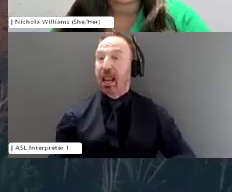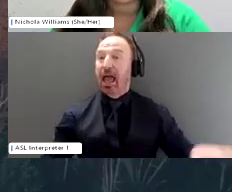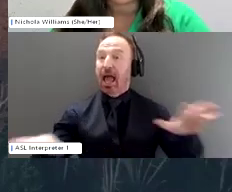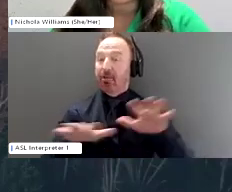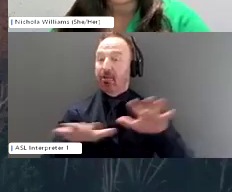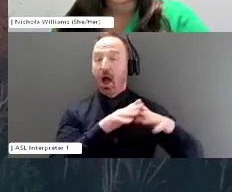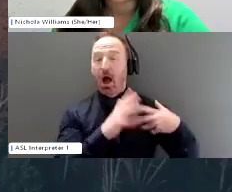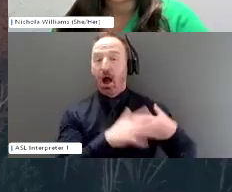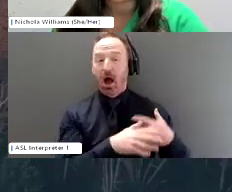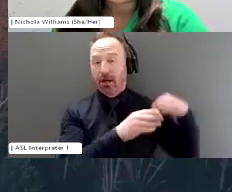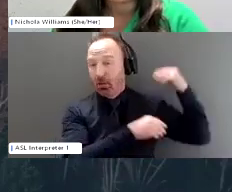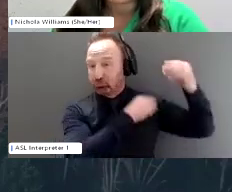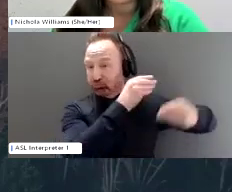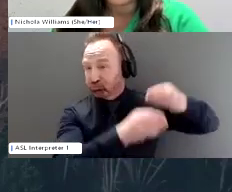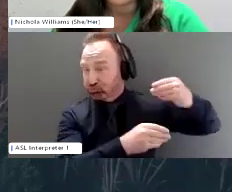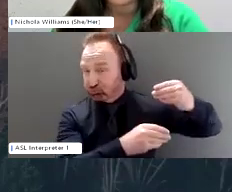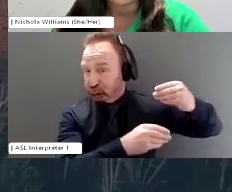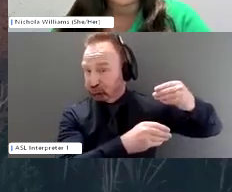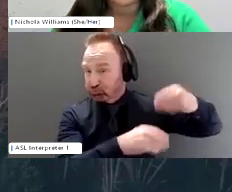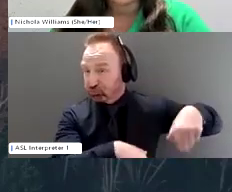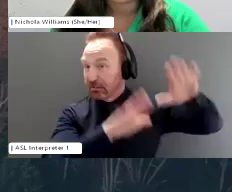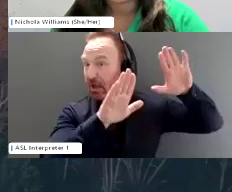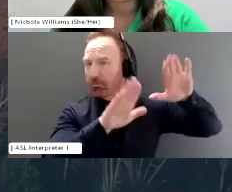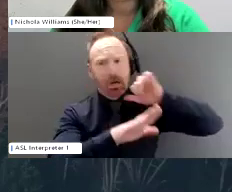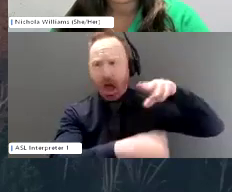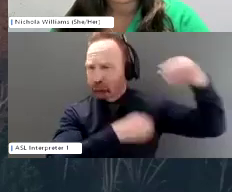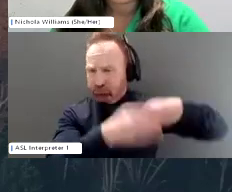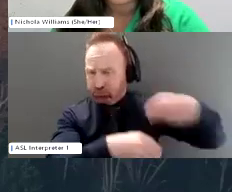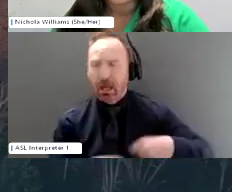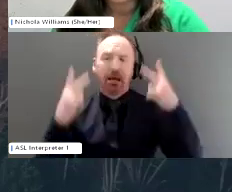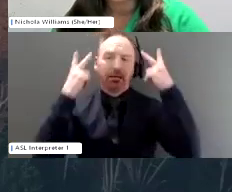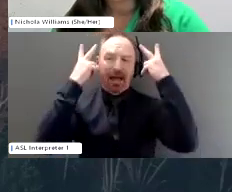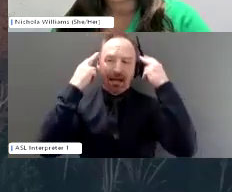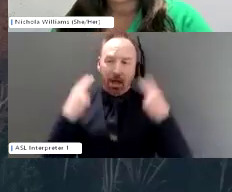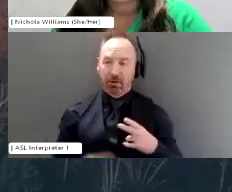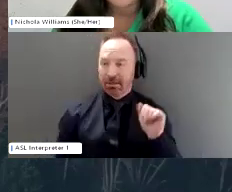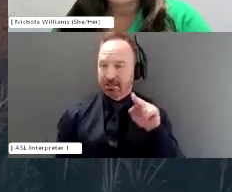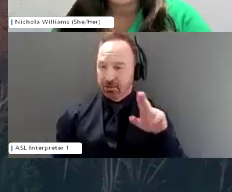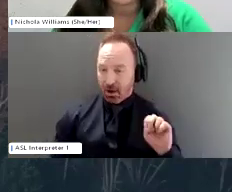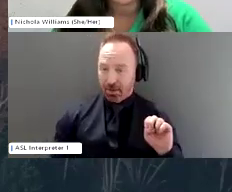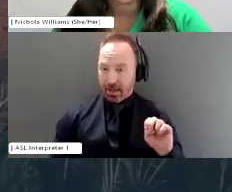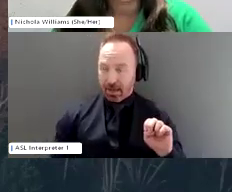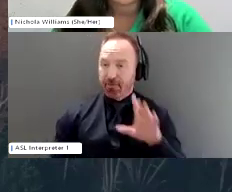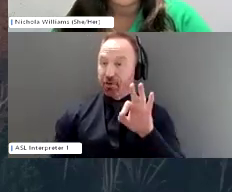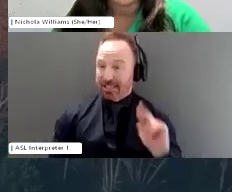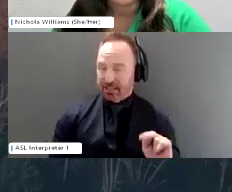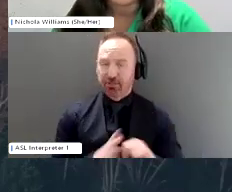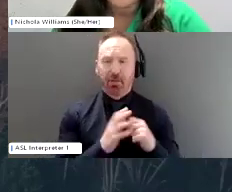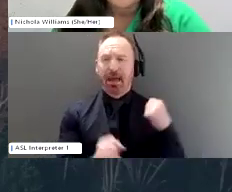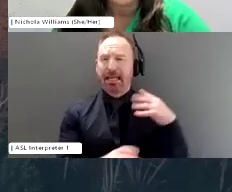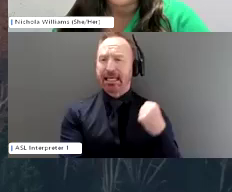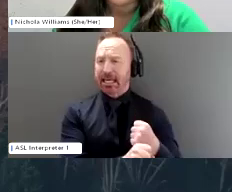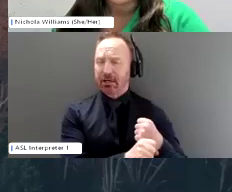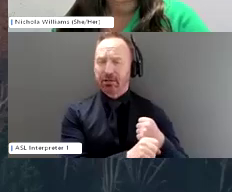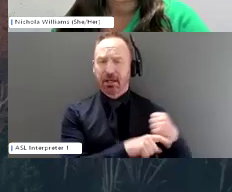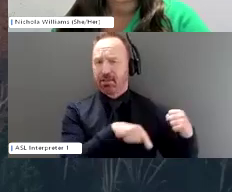of the Algonquin and Anishinaabe Nation. For thousands of years, Indigenous peoples inhabited and cared for this